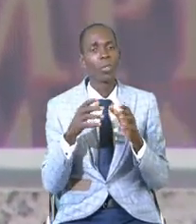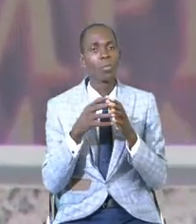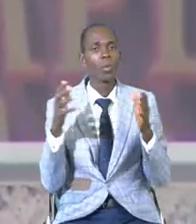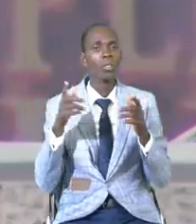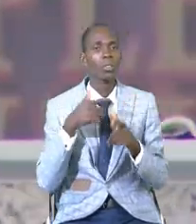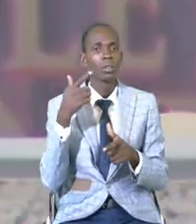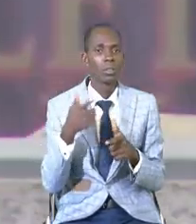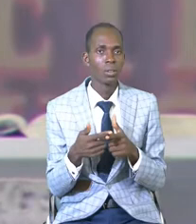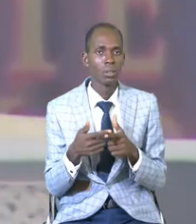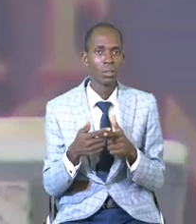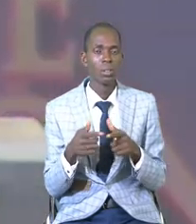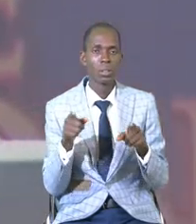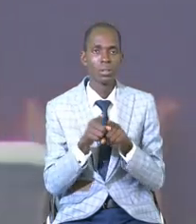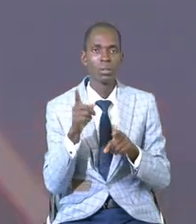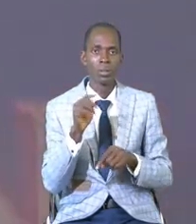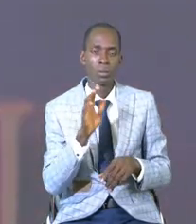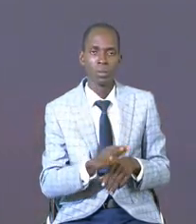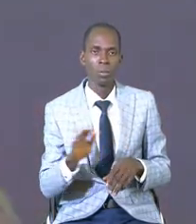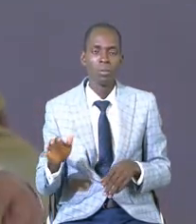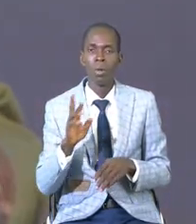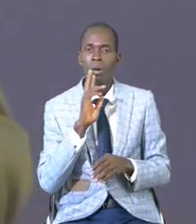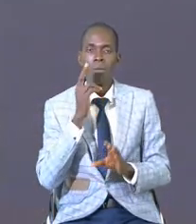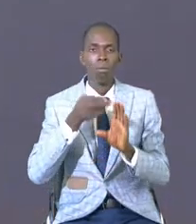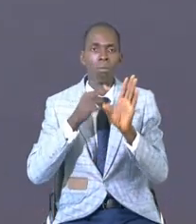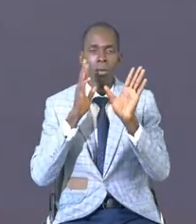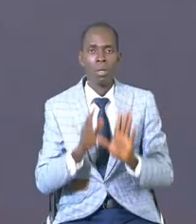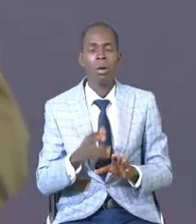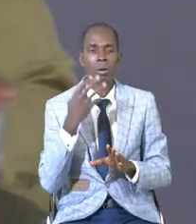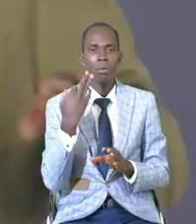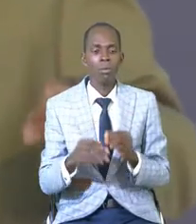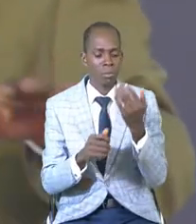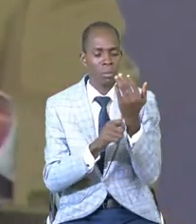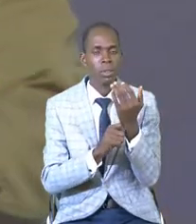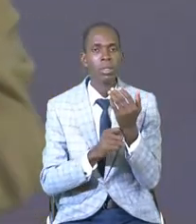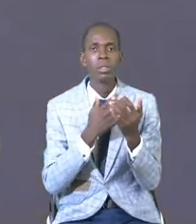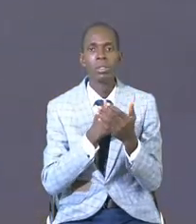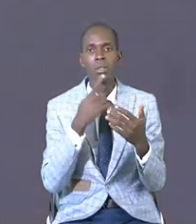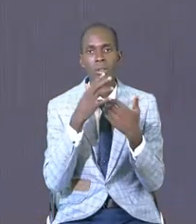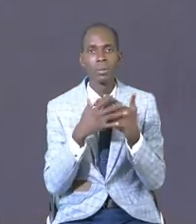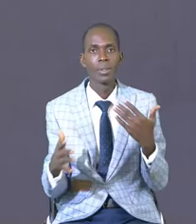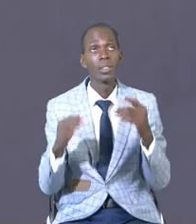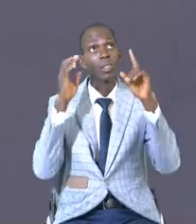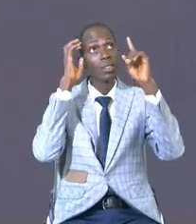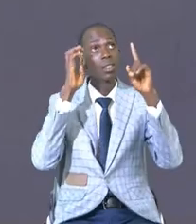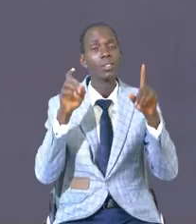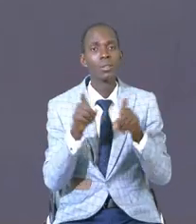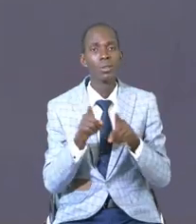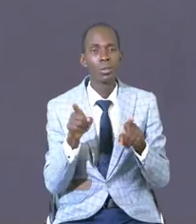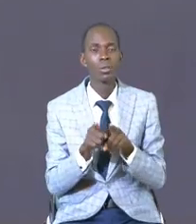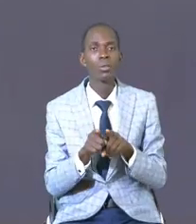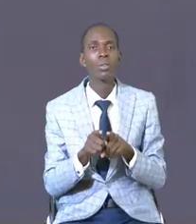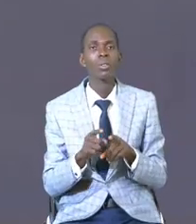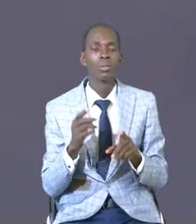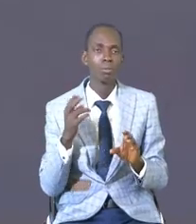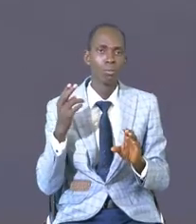for as much then as the children are partakers of flesh and blood, he also likewise took part